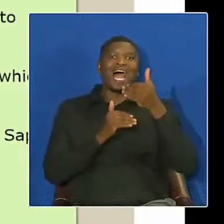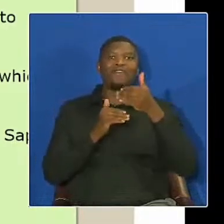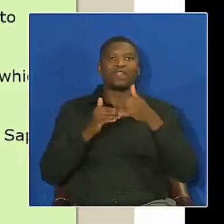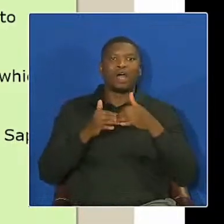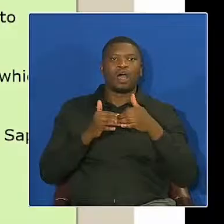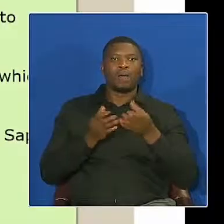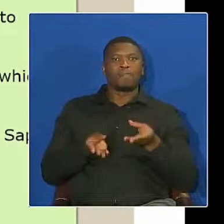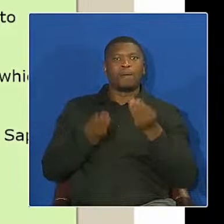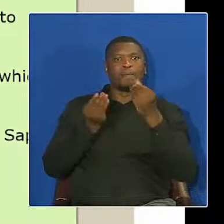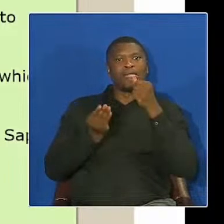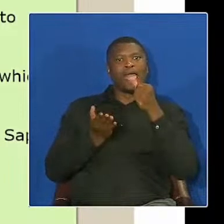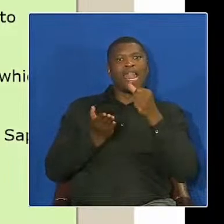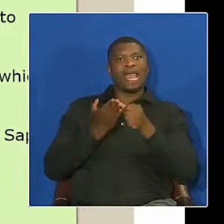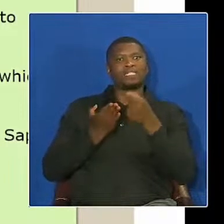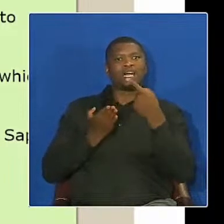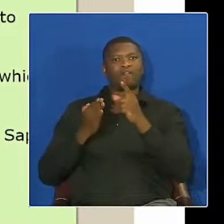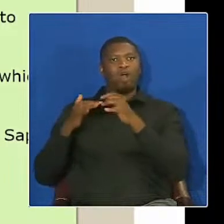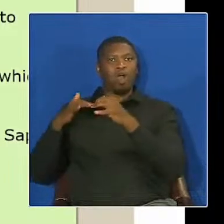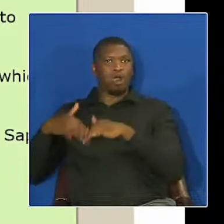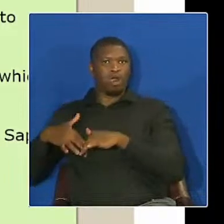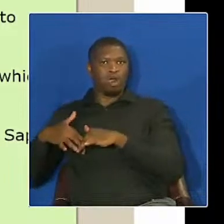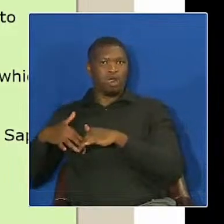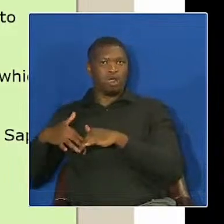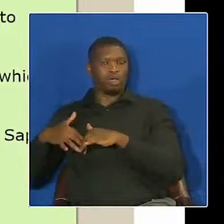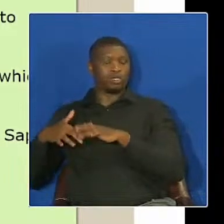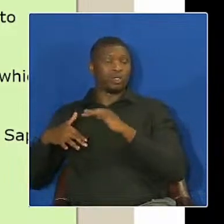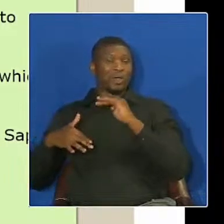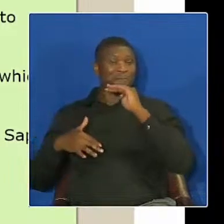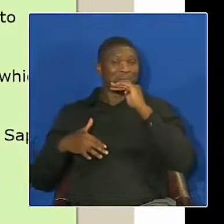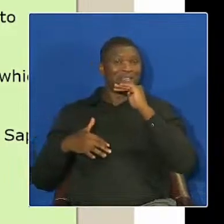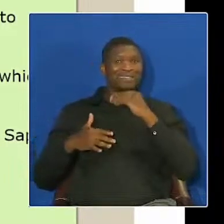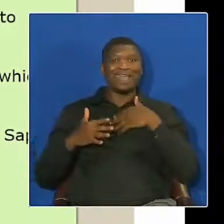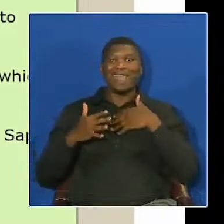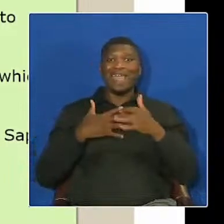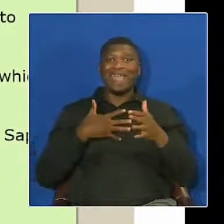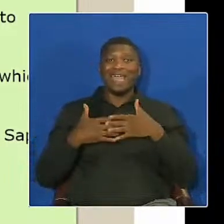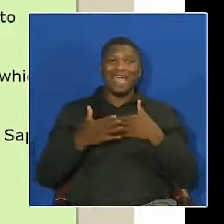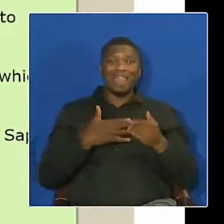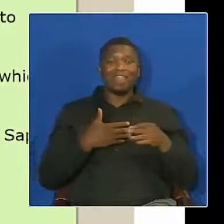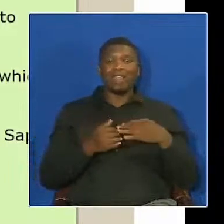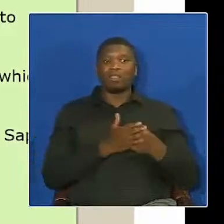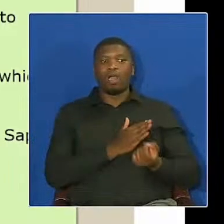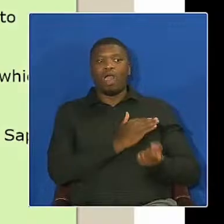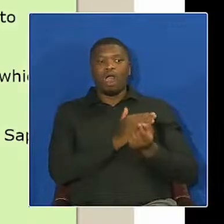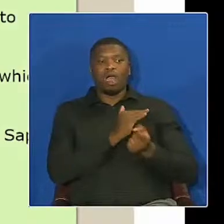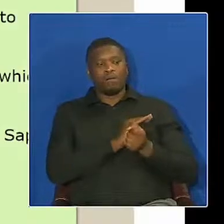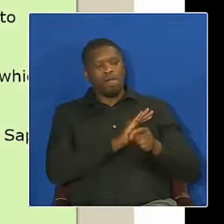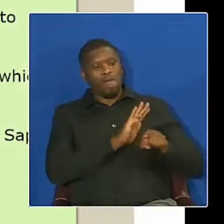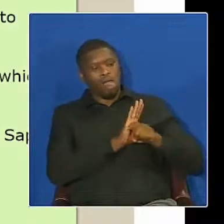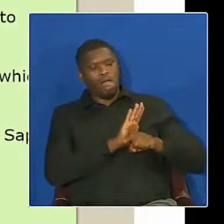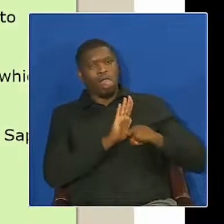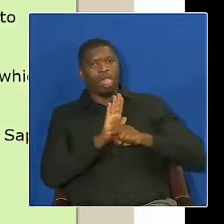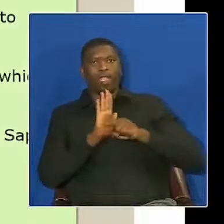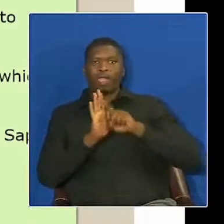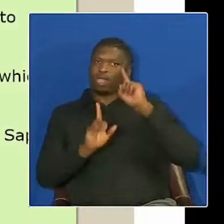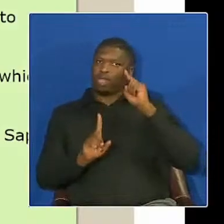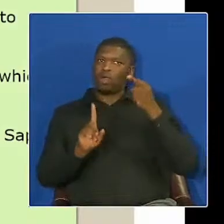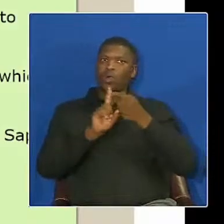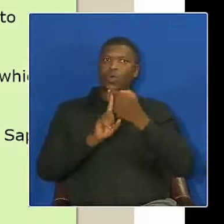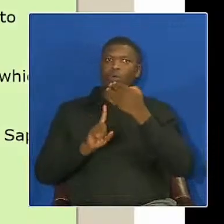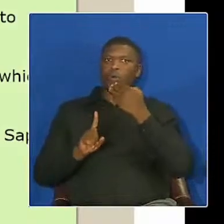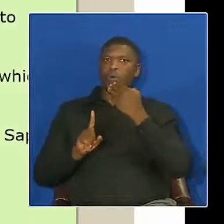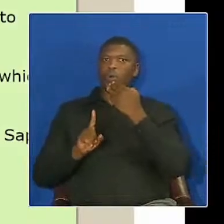letter. Now, anything that will be negative around the project leader and